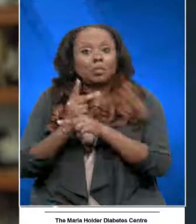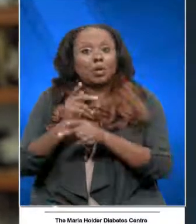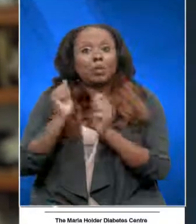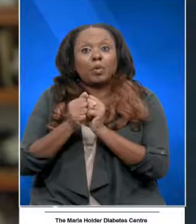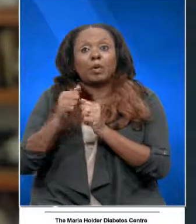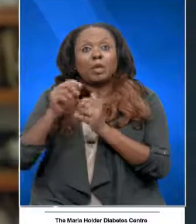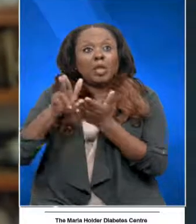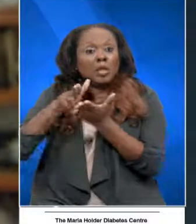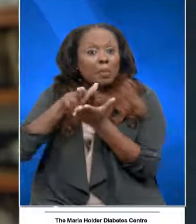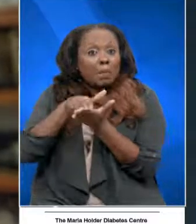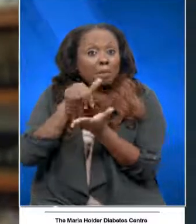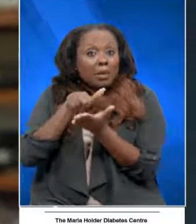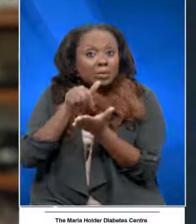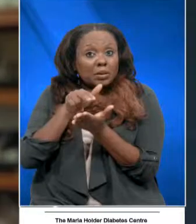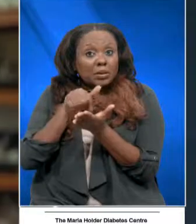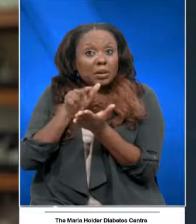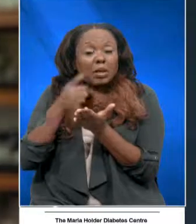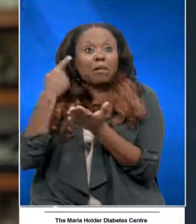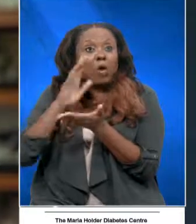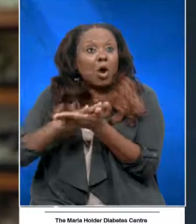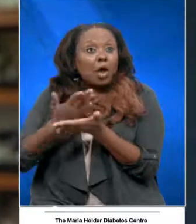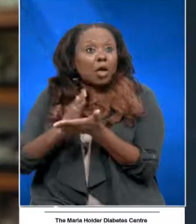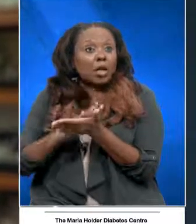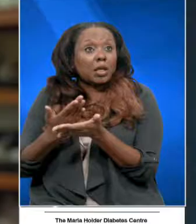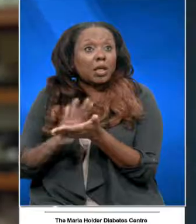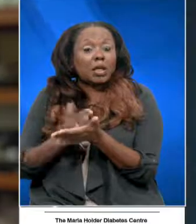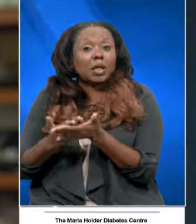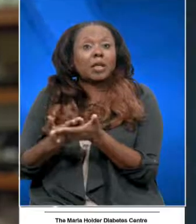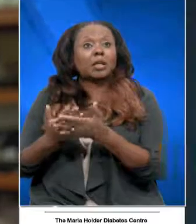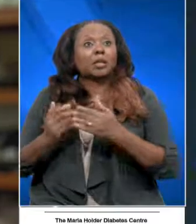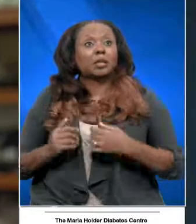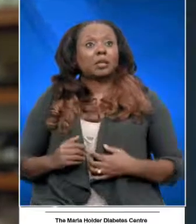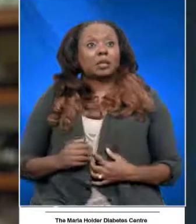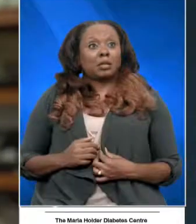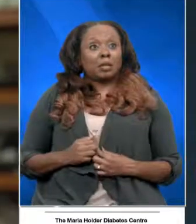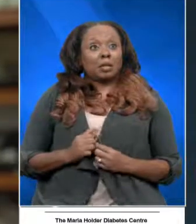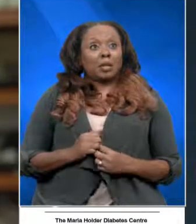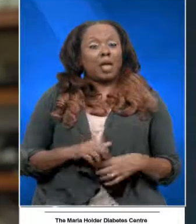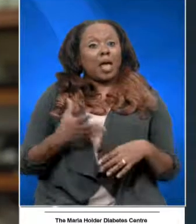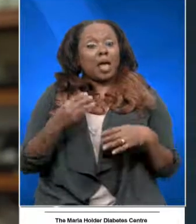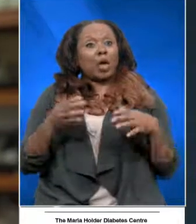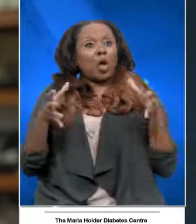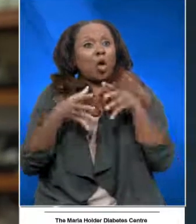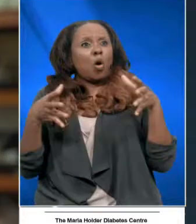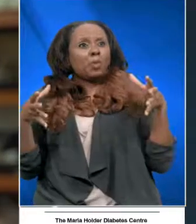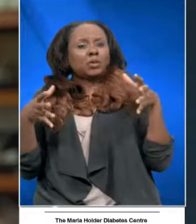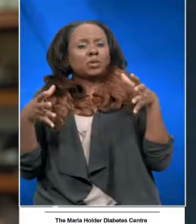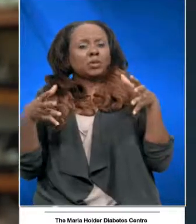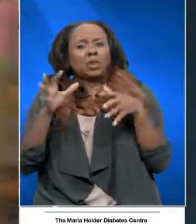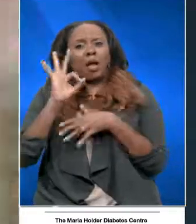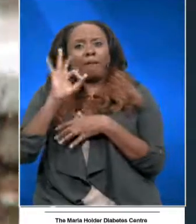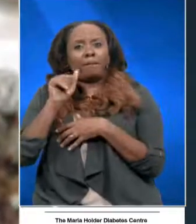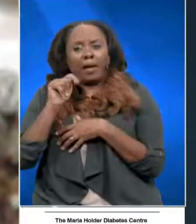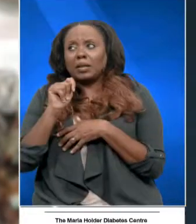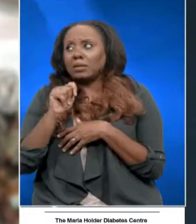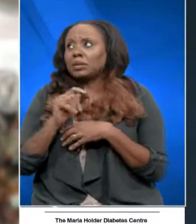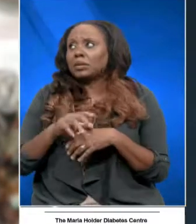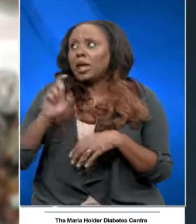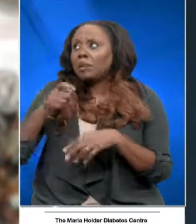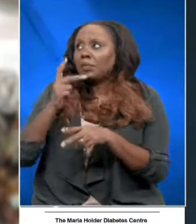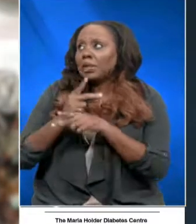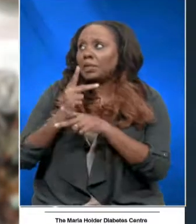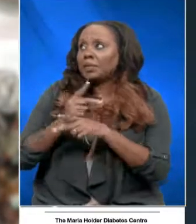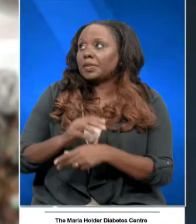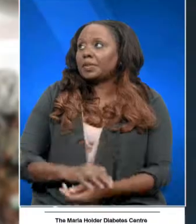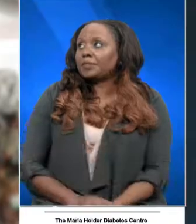into your food, and the amount of fat that it is adding to your food, the amount of sodium, so choose wisely. So we're in